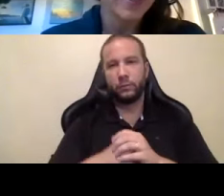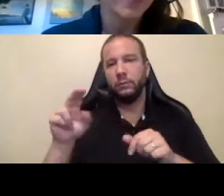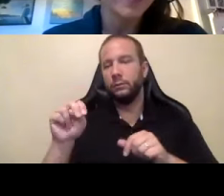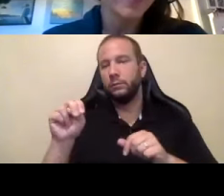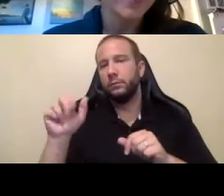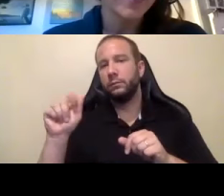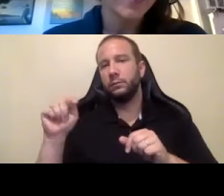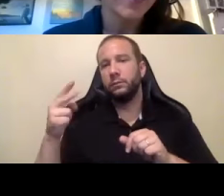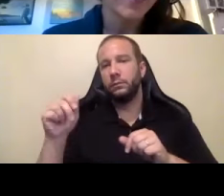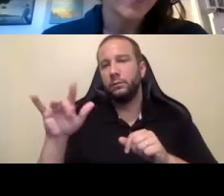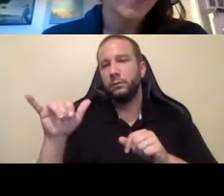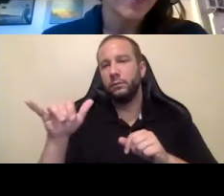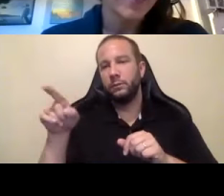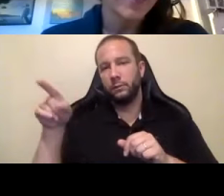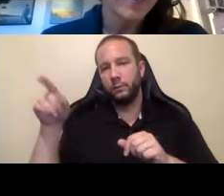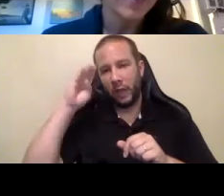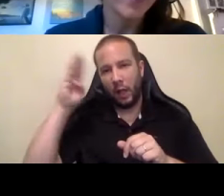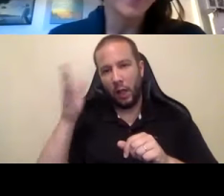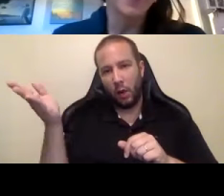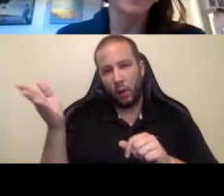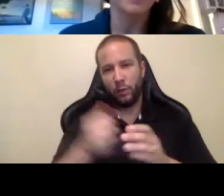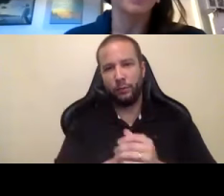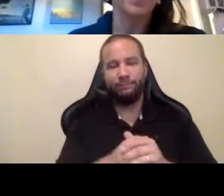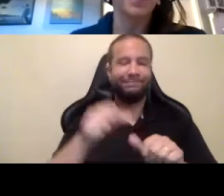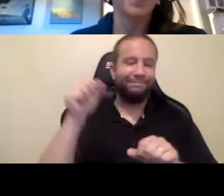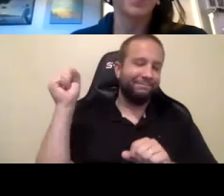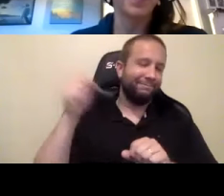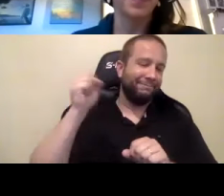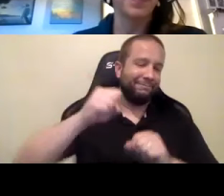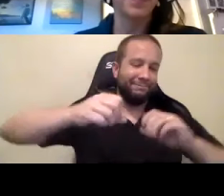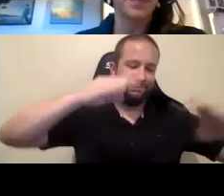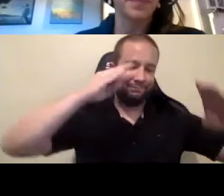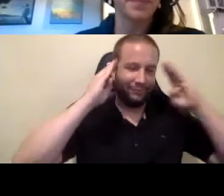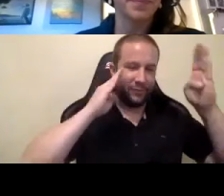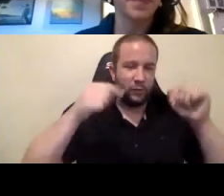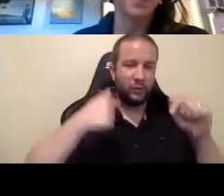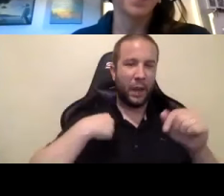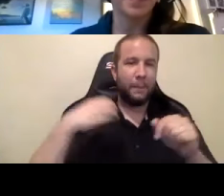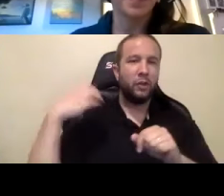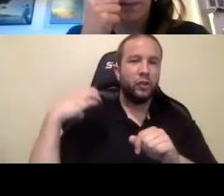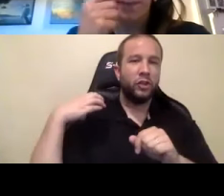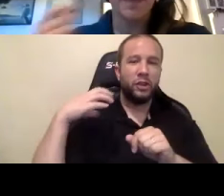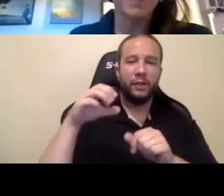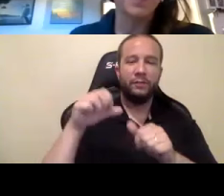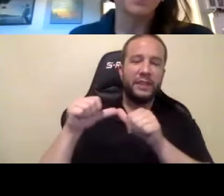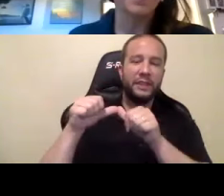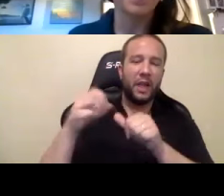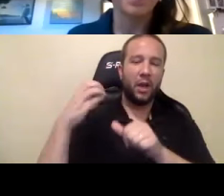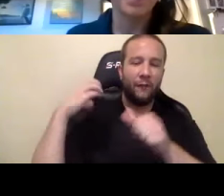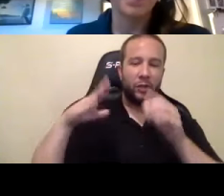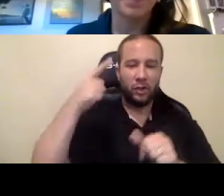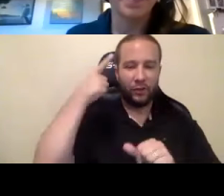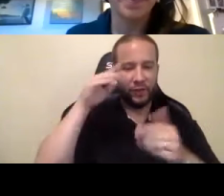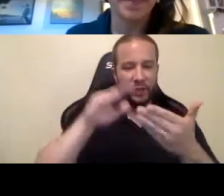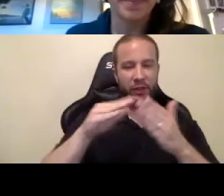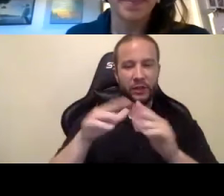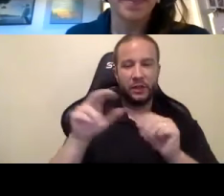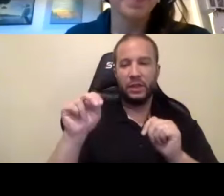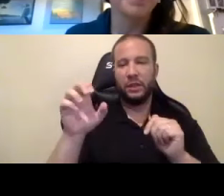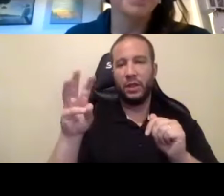Newark. Hello, my name is Natalie Augusto Filion, and I'm the Chief Sustainability Officer for the City of Newark. Fantastic to have you all